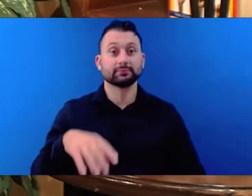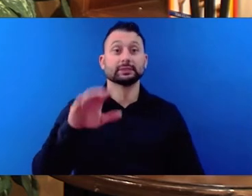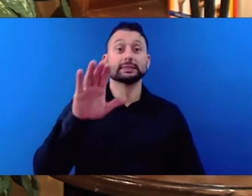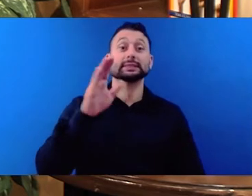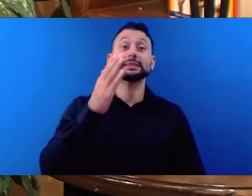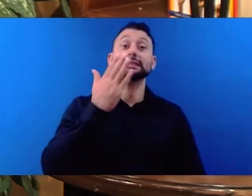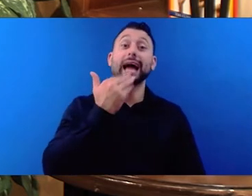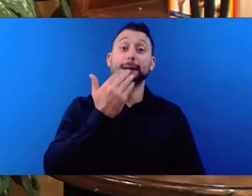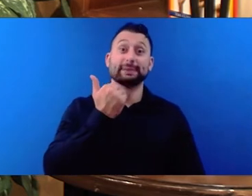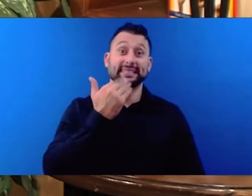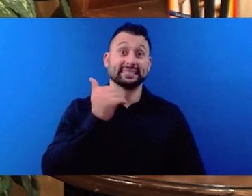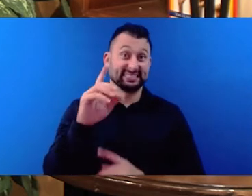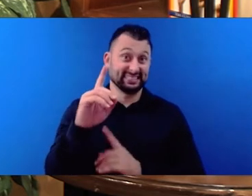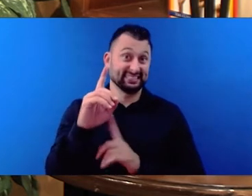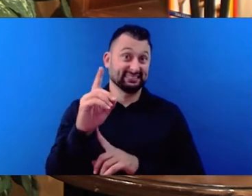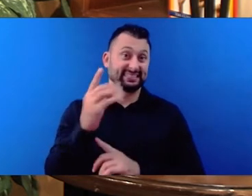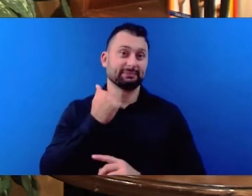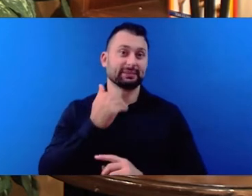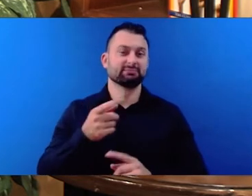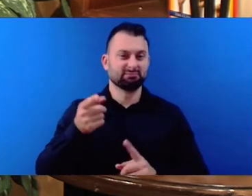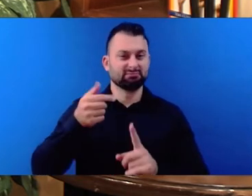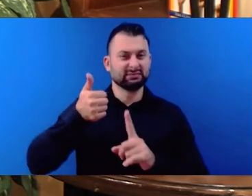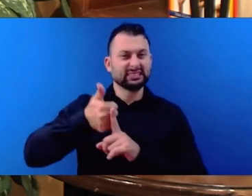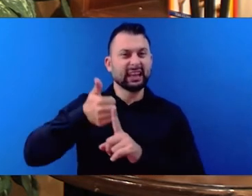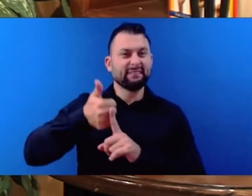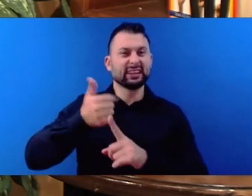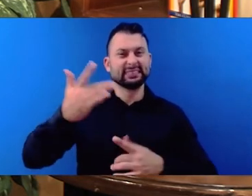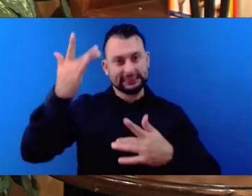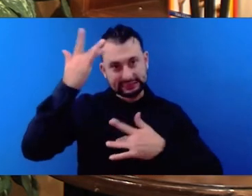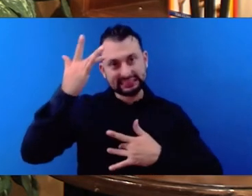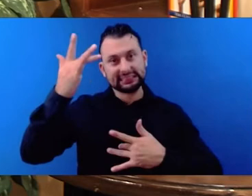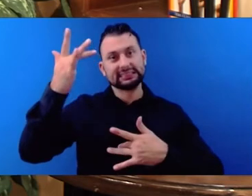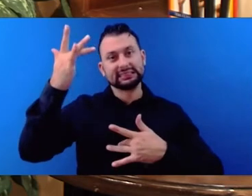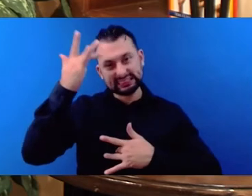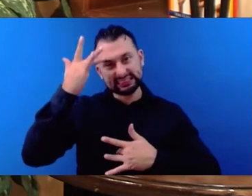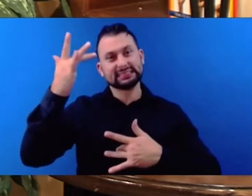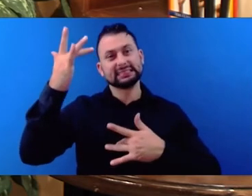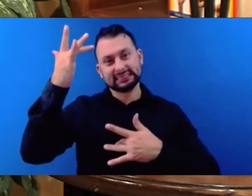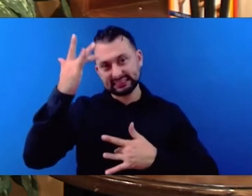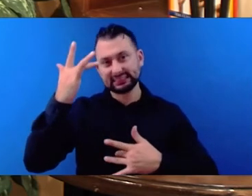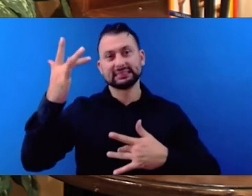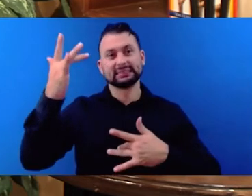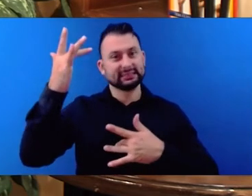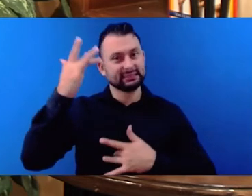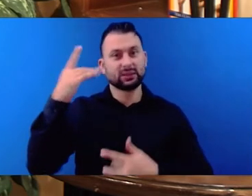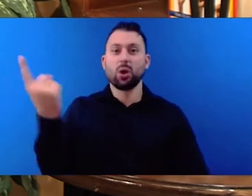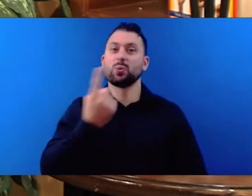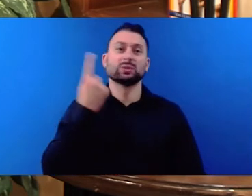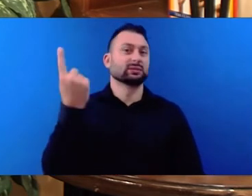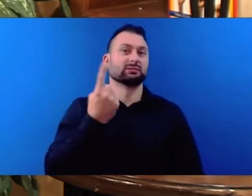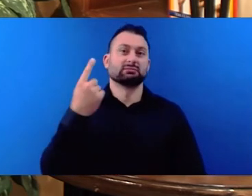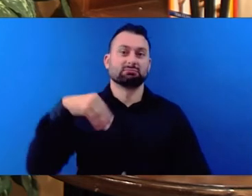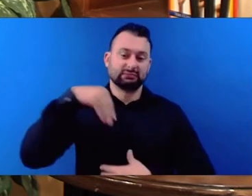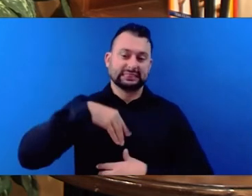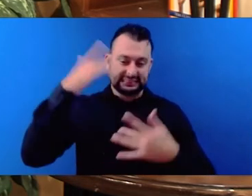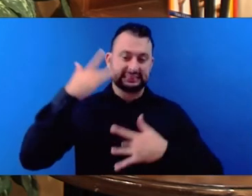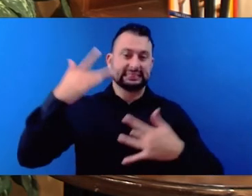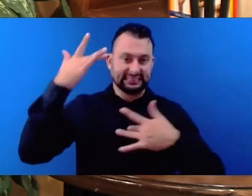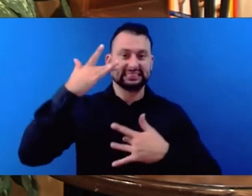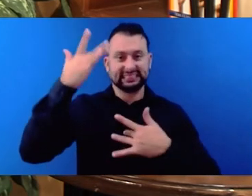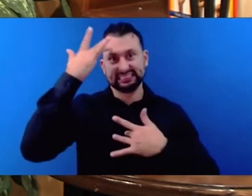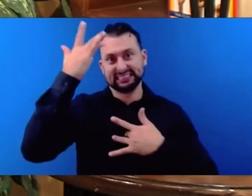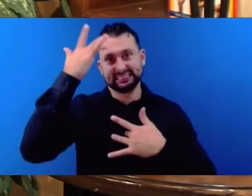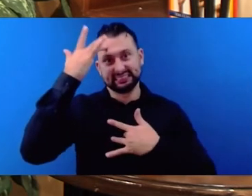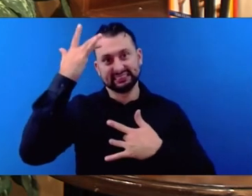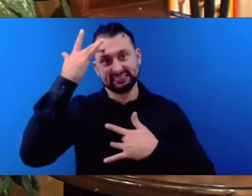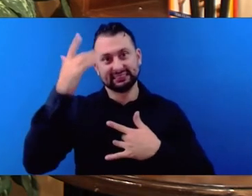you develop diabetes, it's something that you have for the rest of your life. So it's a chronic condition where your